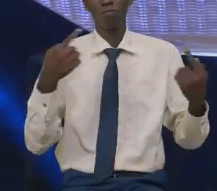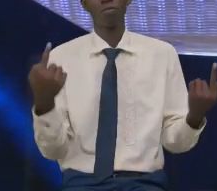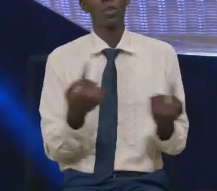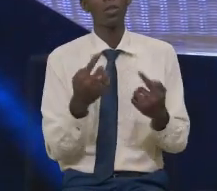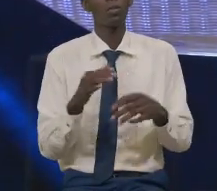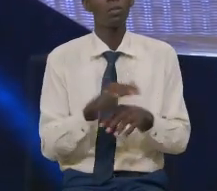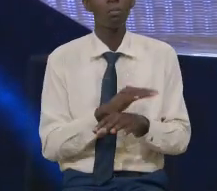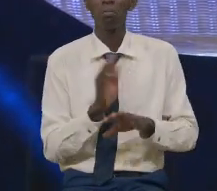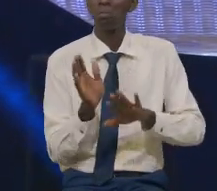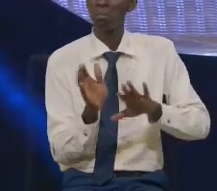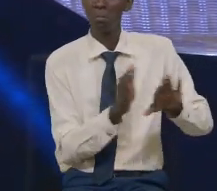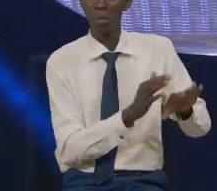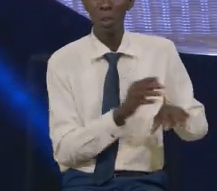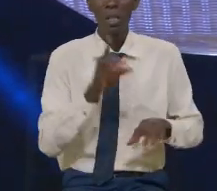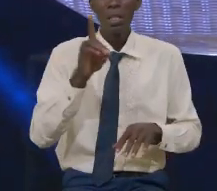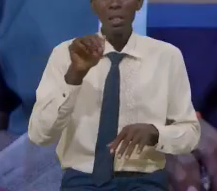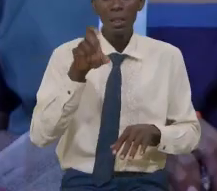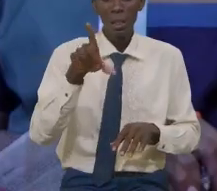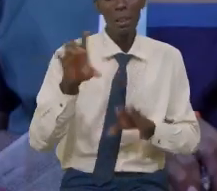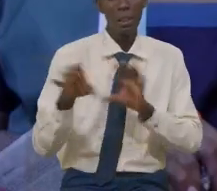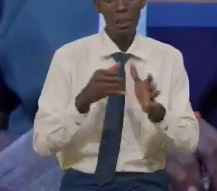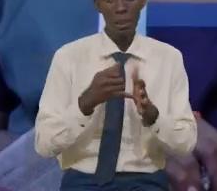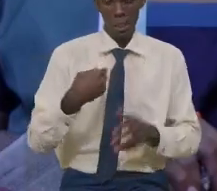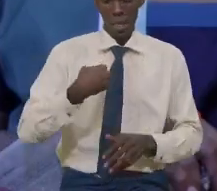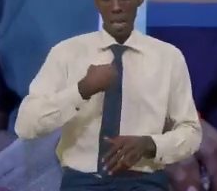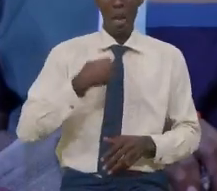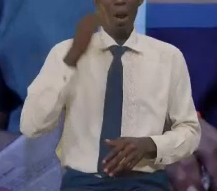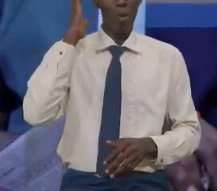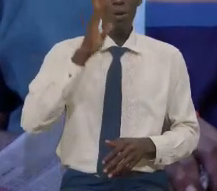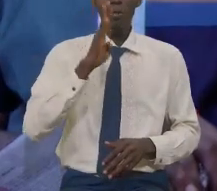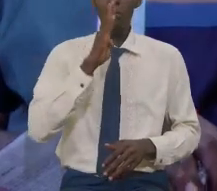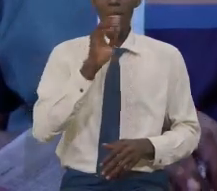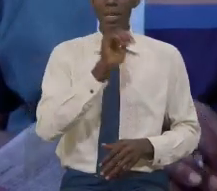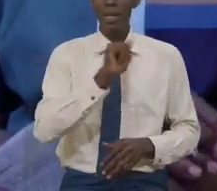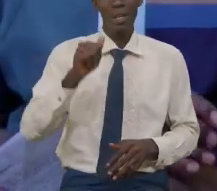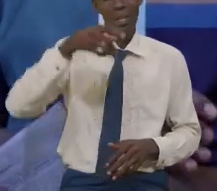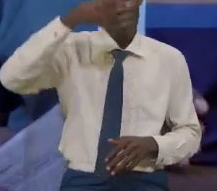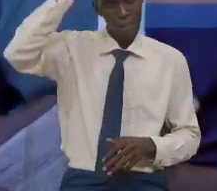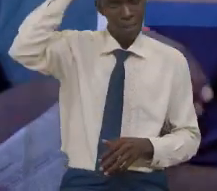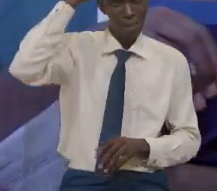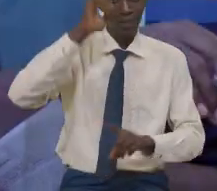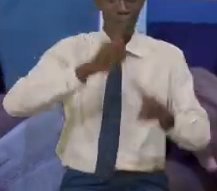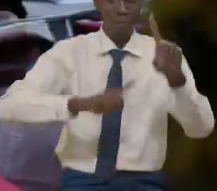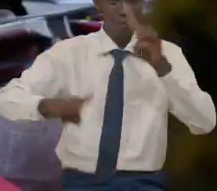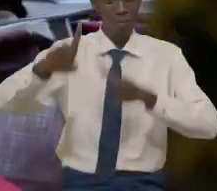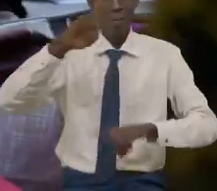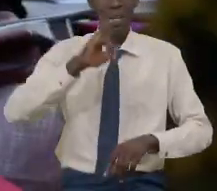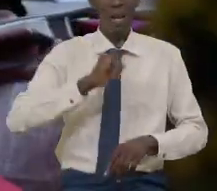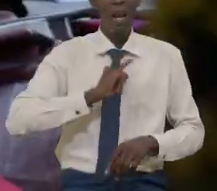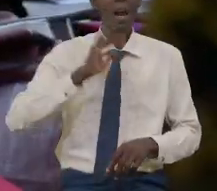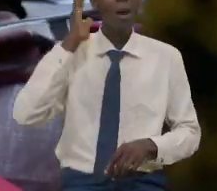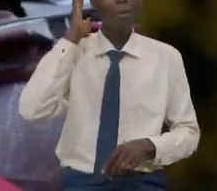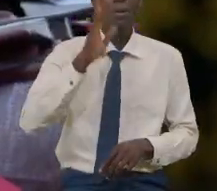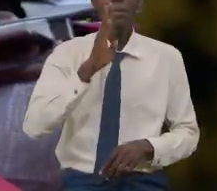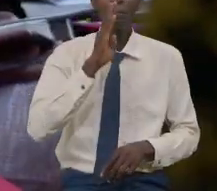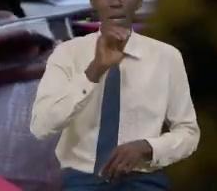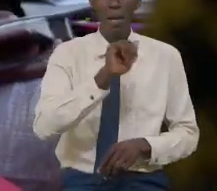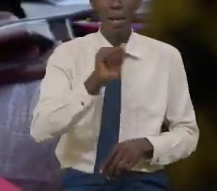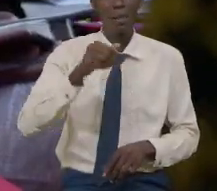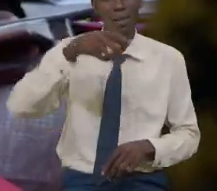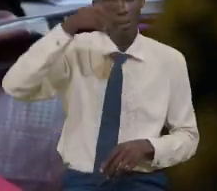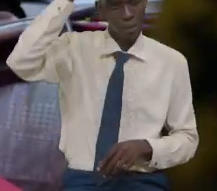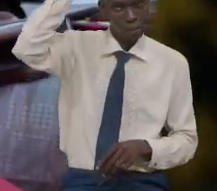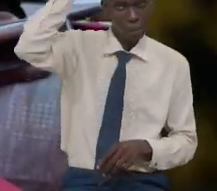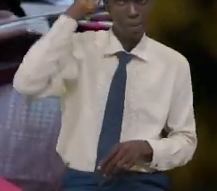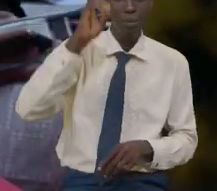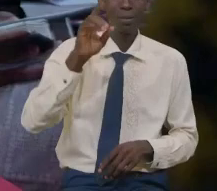was Daniel. I'll be a Daniel. Say it if you mean it. Don't care, you